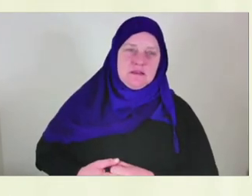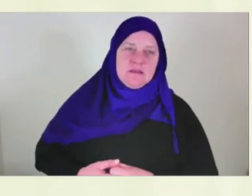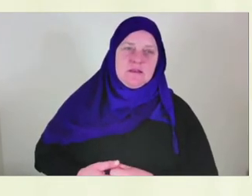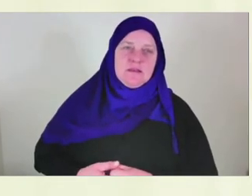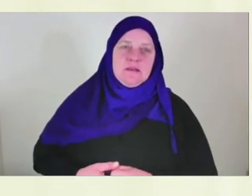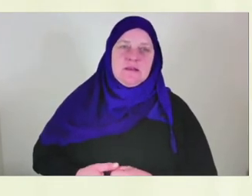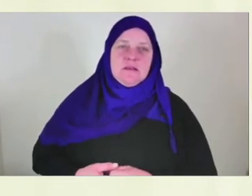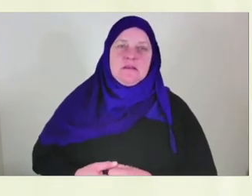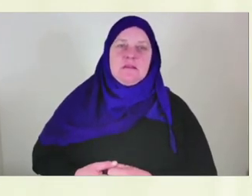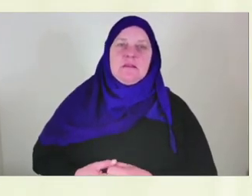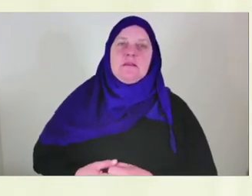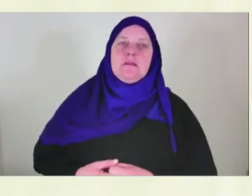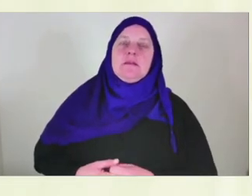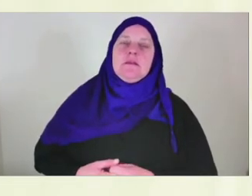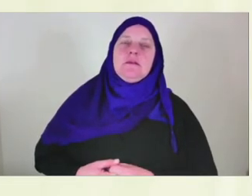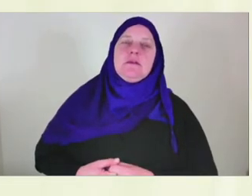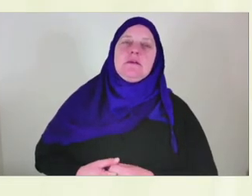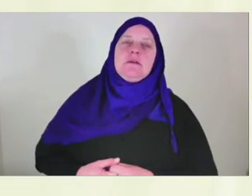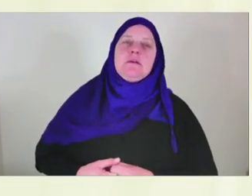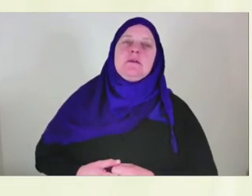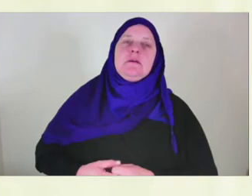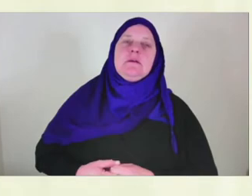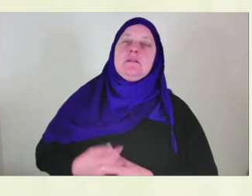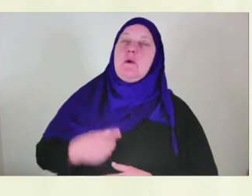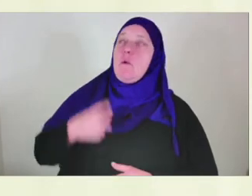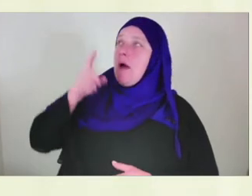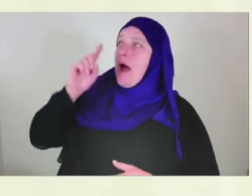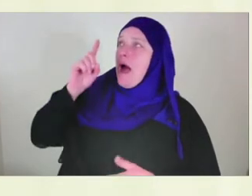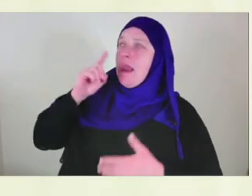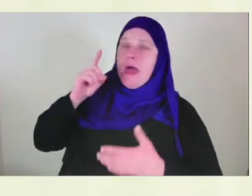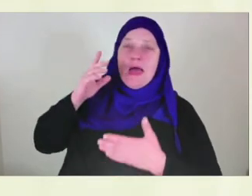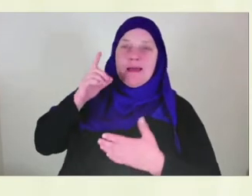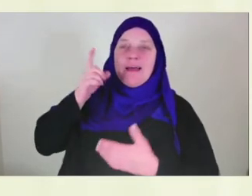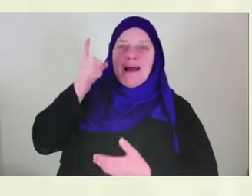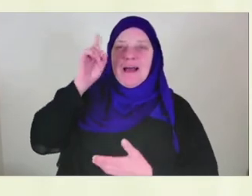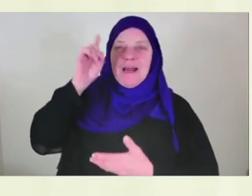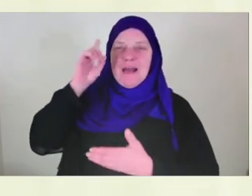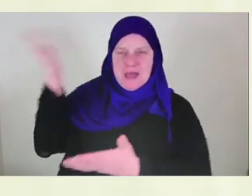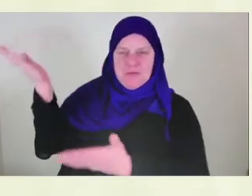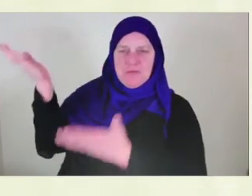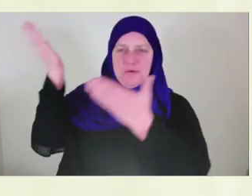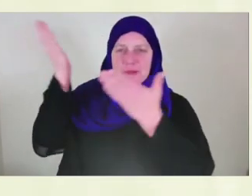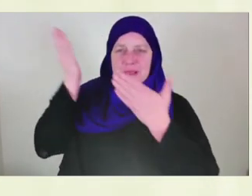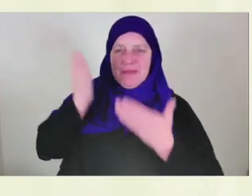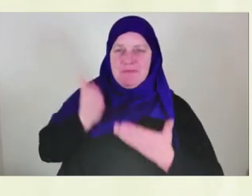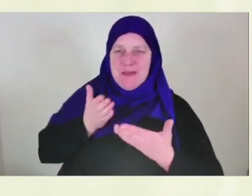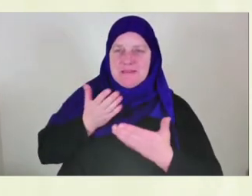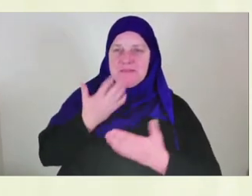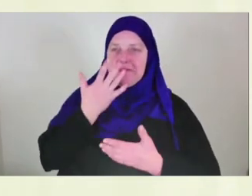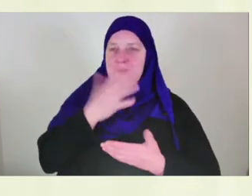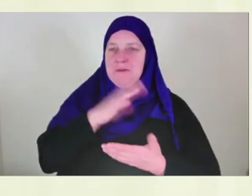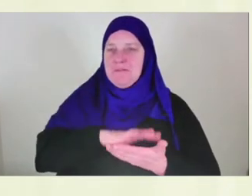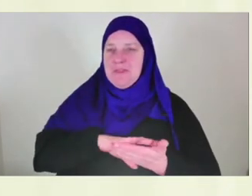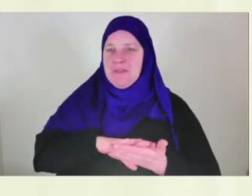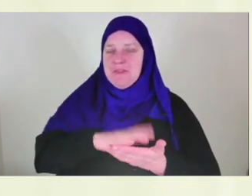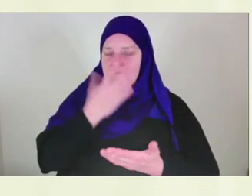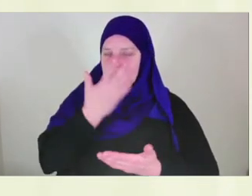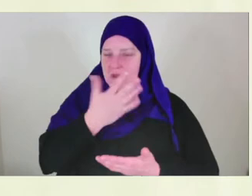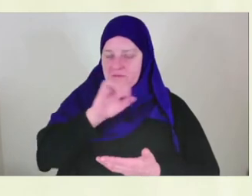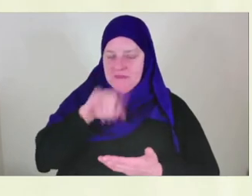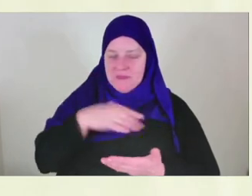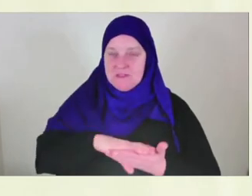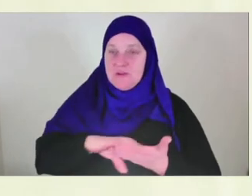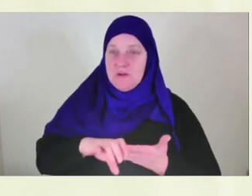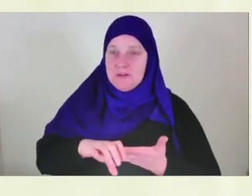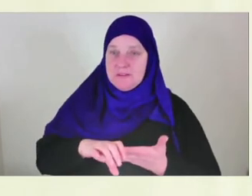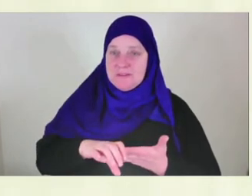5,000. Now give me 1,000 back. So in other words, God's given you 4,000. You should be happy because you had nothing to start off with. You've been